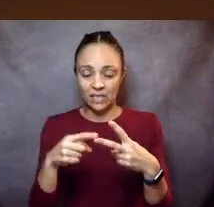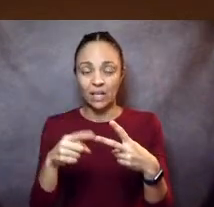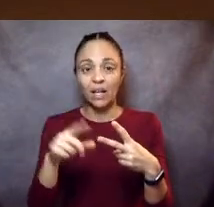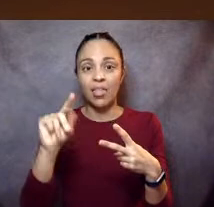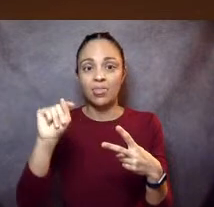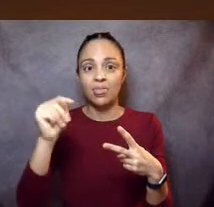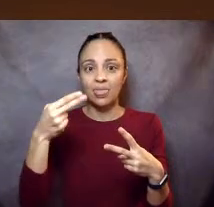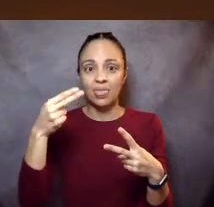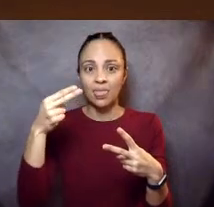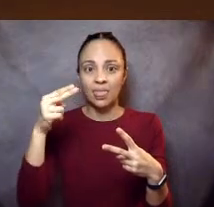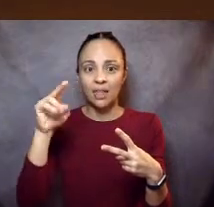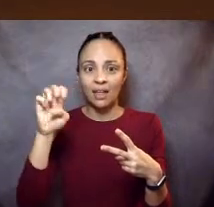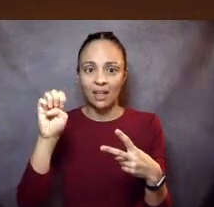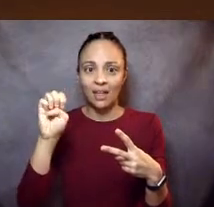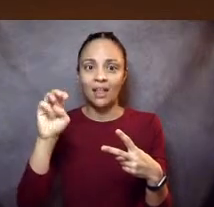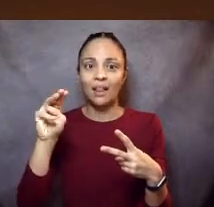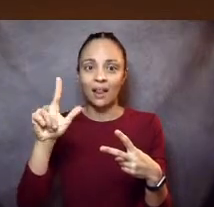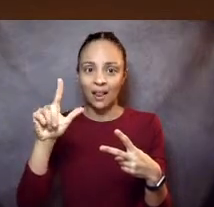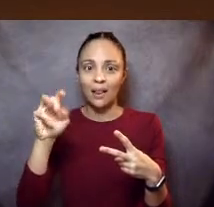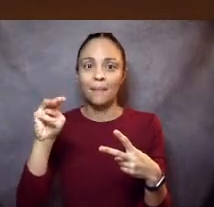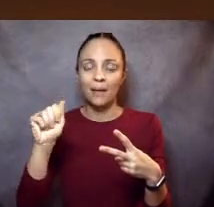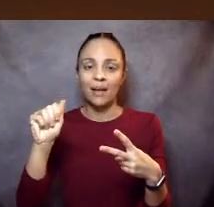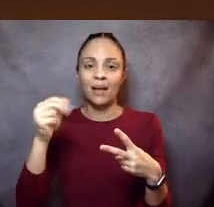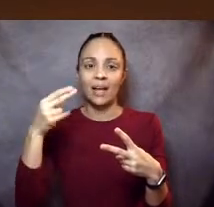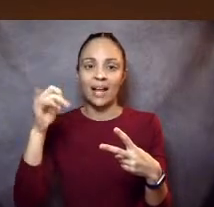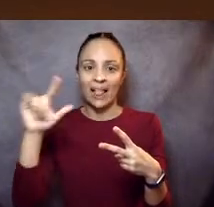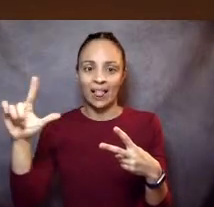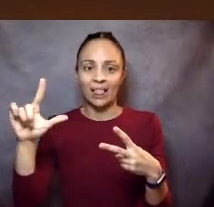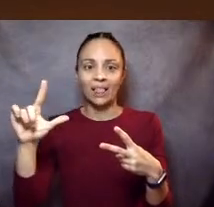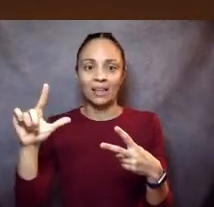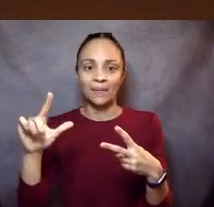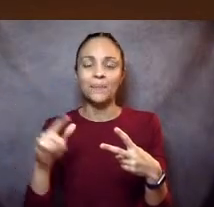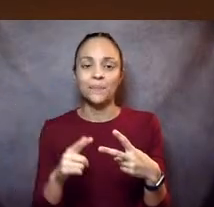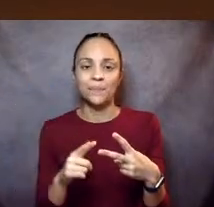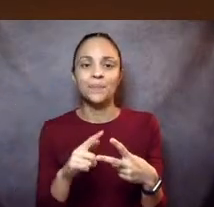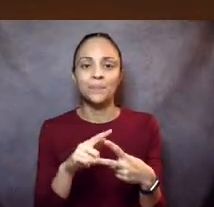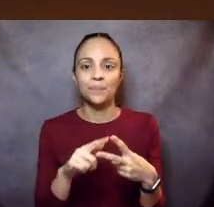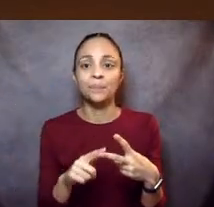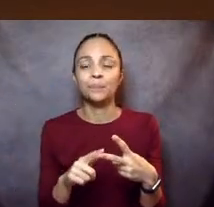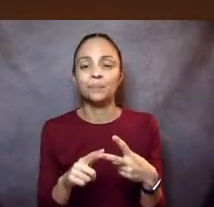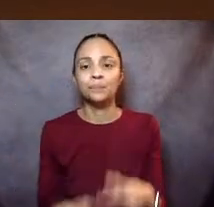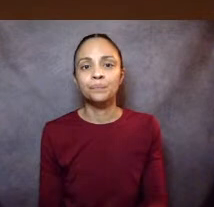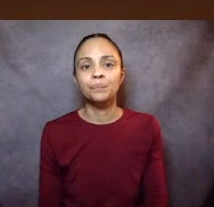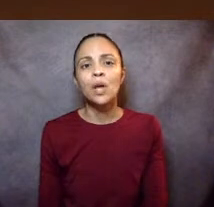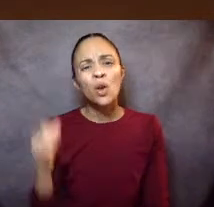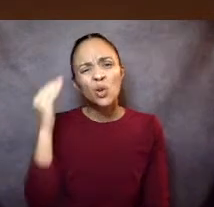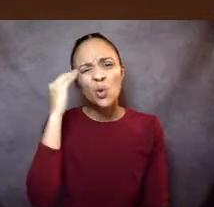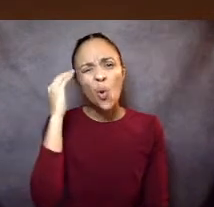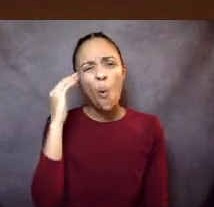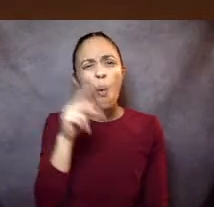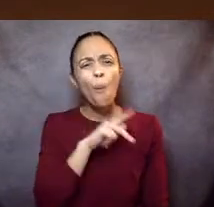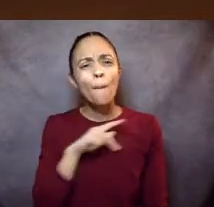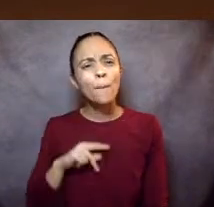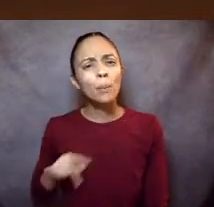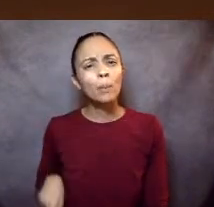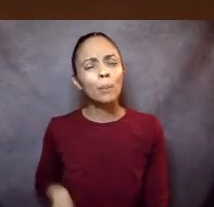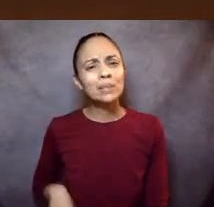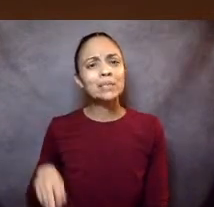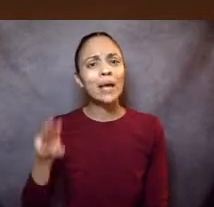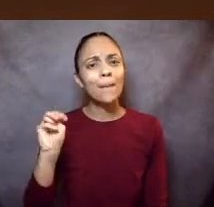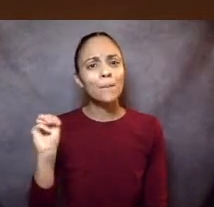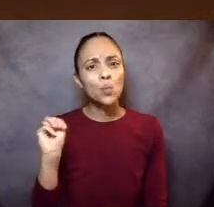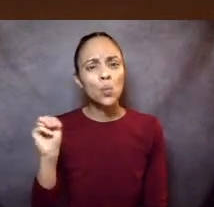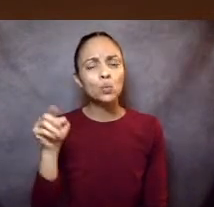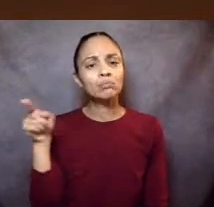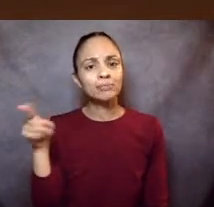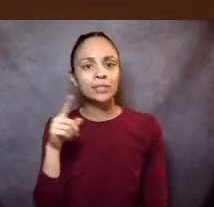Princess Mhoon mentioned being in a specific place